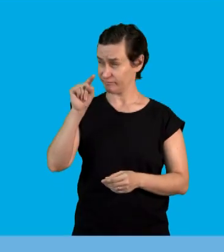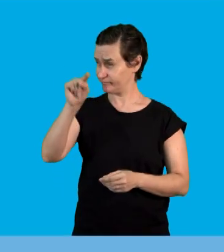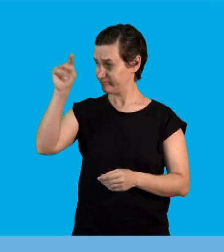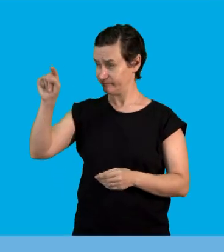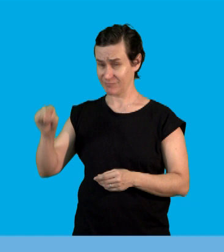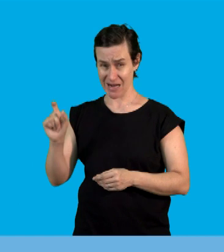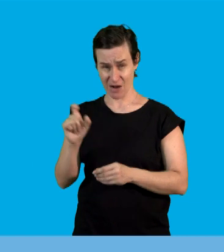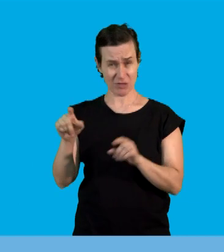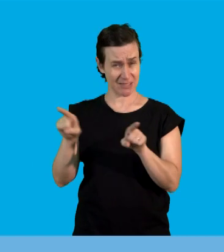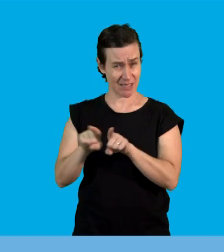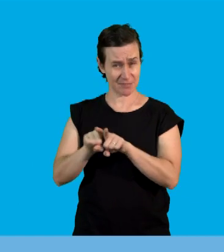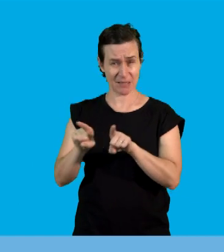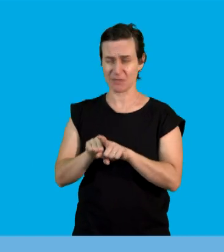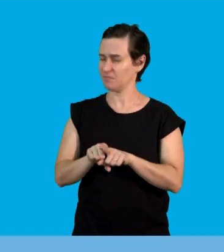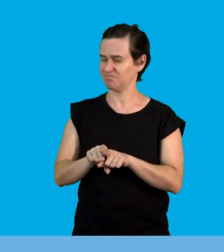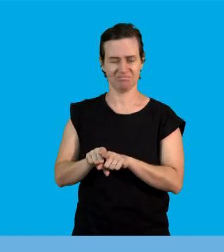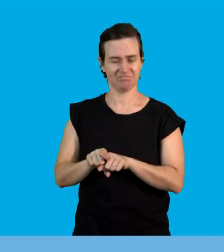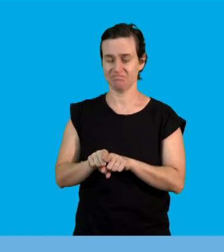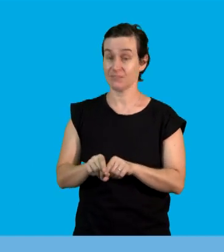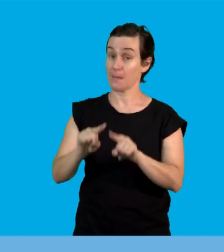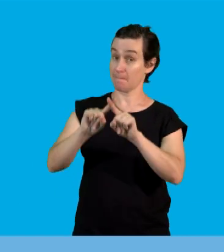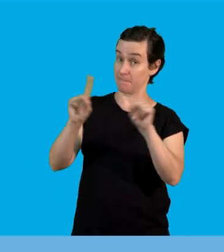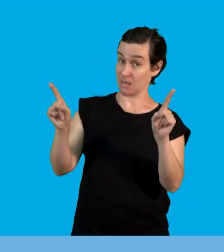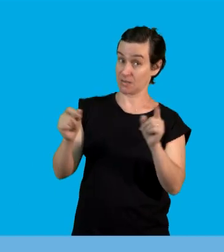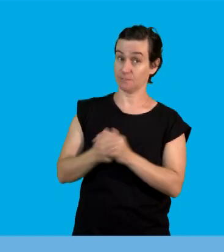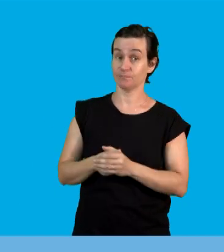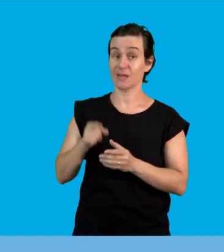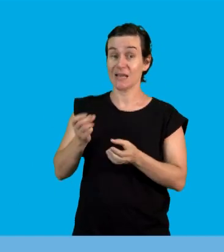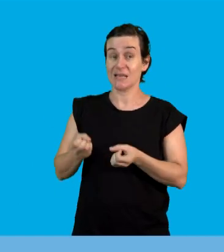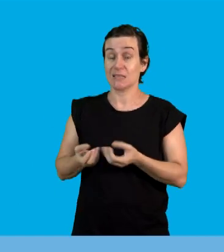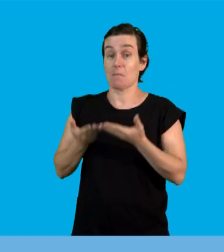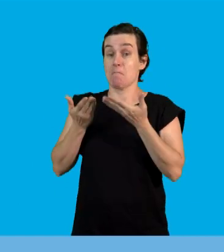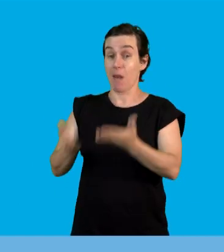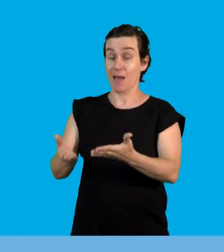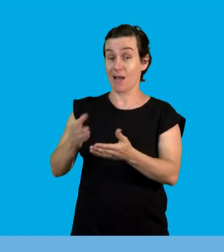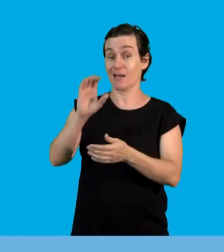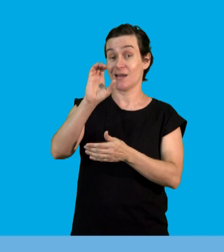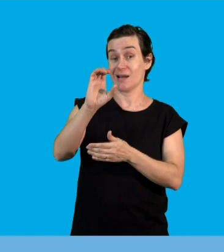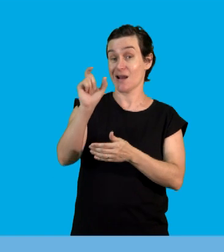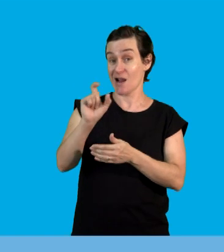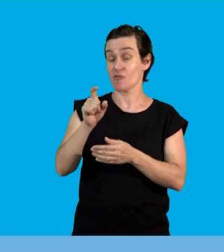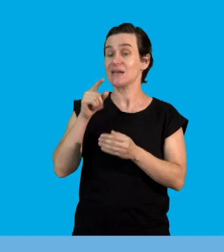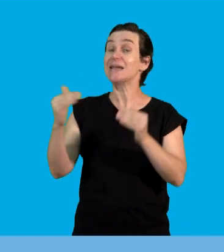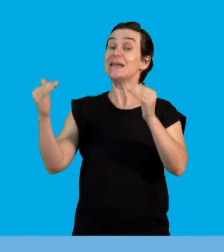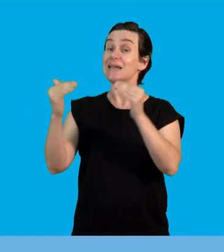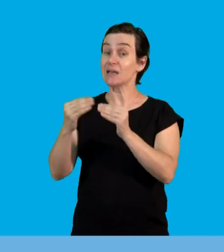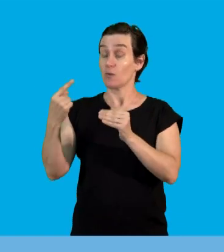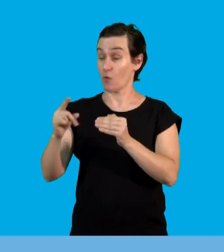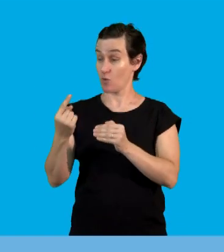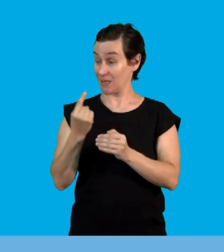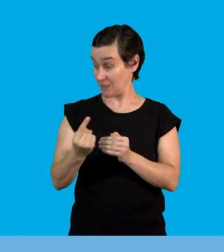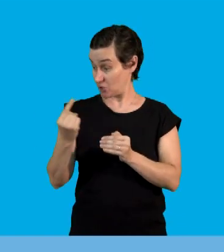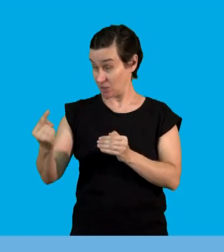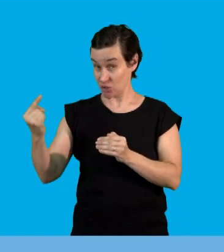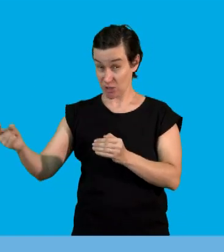each component. It is not going to be the same everywhere. However, the supply current is going to be equal to the current in each